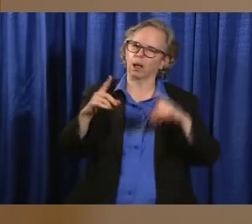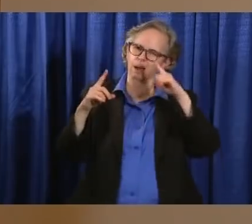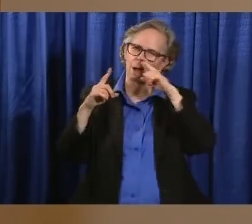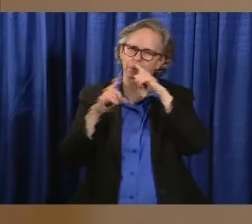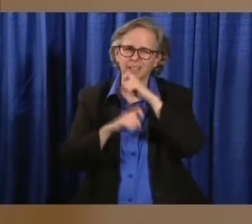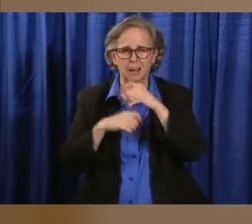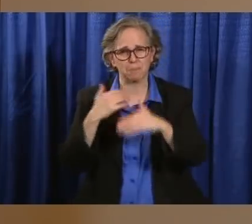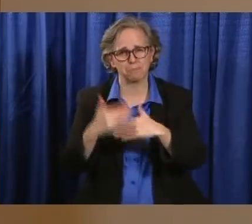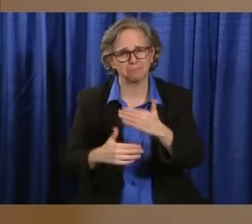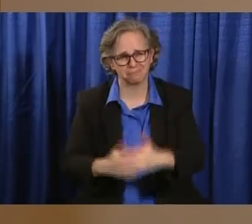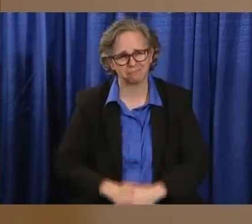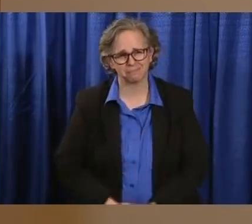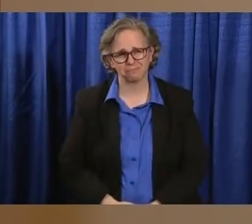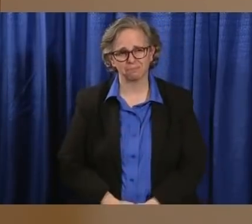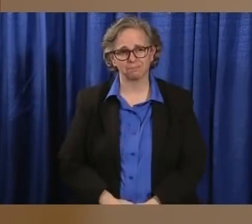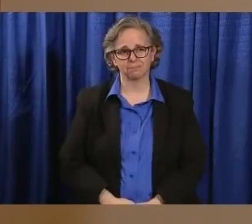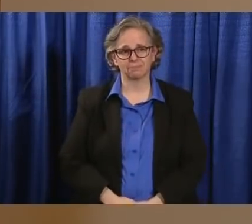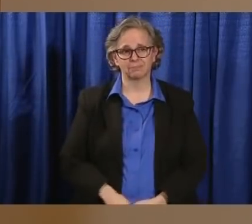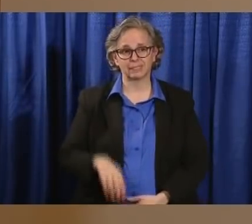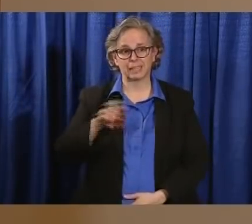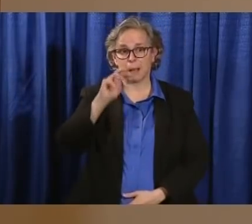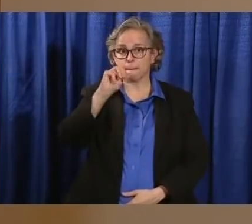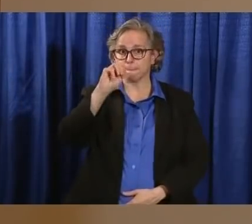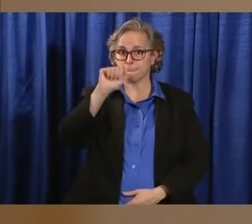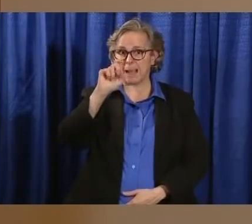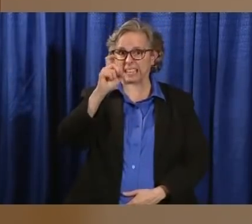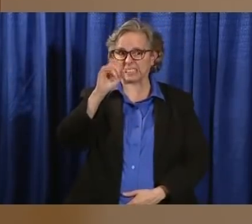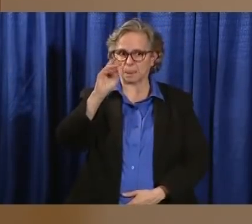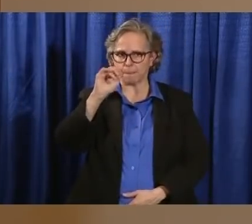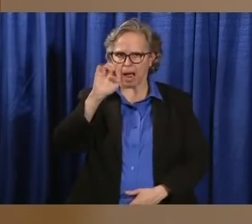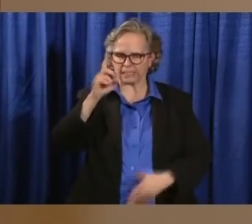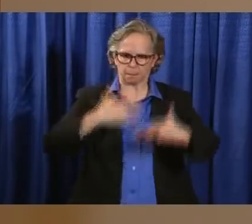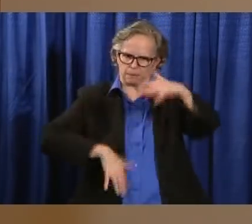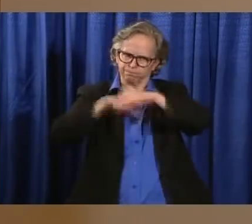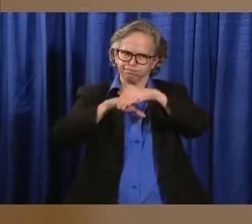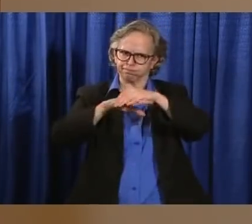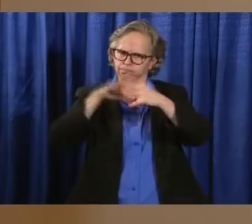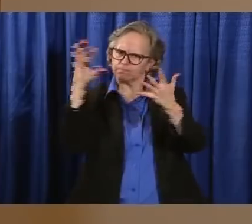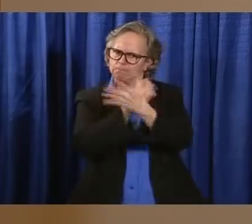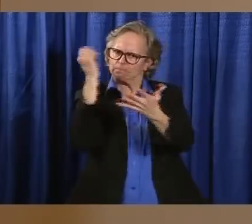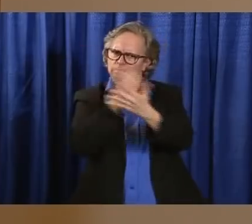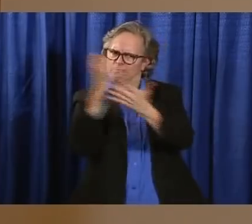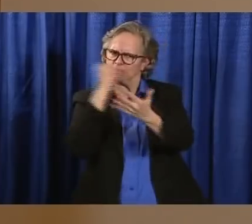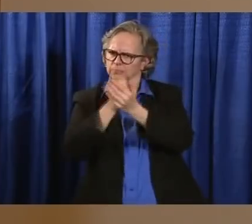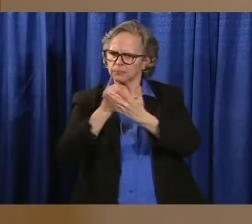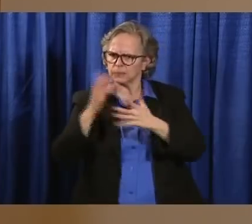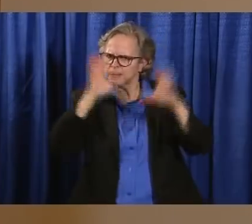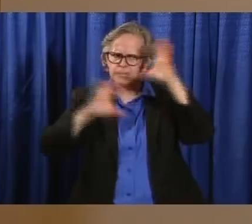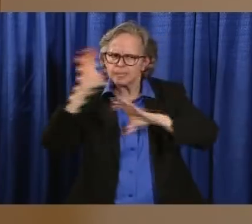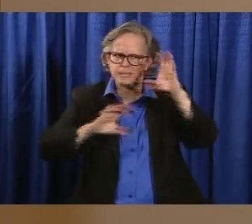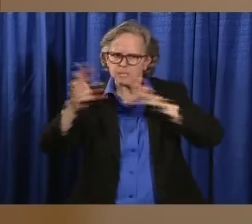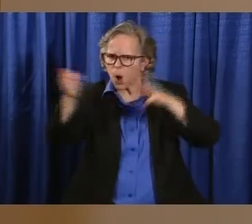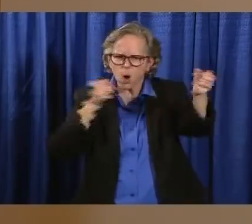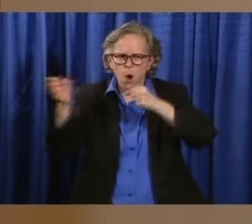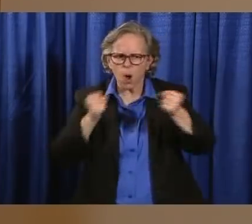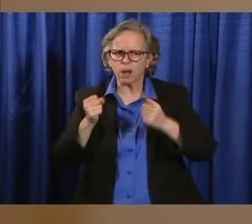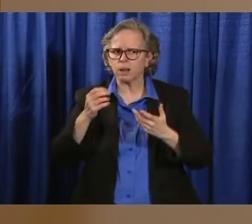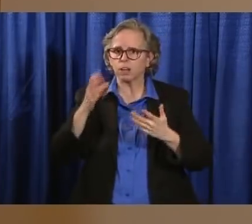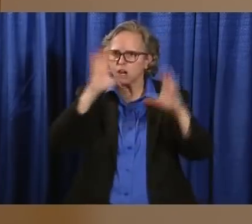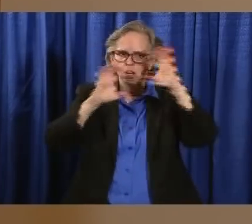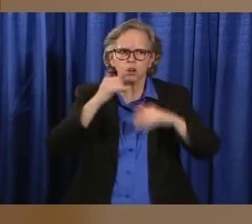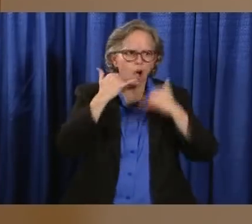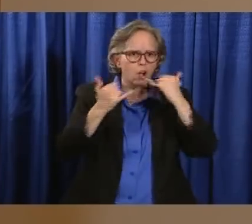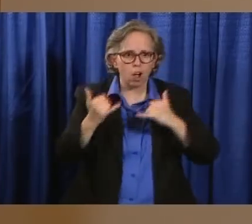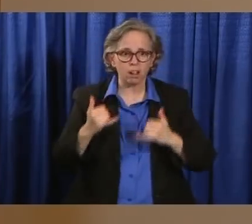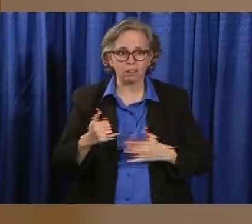we're maximizing that. We have whole teams of people who are constantly on the phone calling, seeing what's out there, and we're not alone.